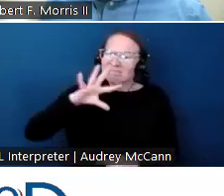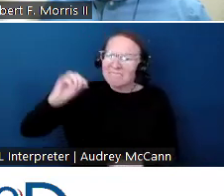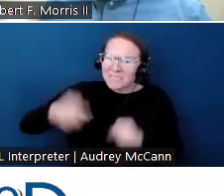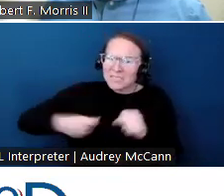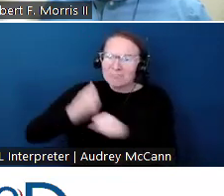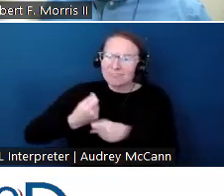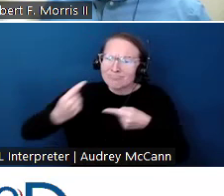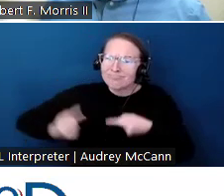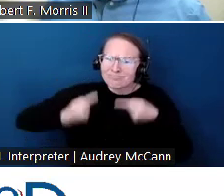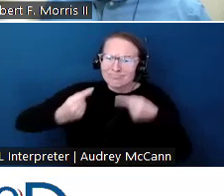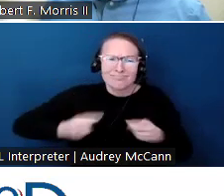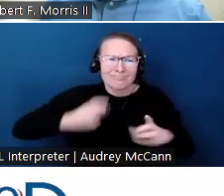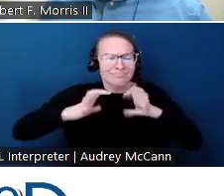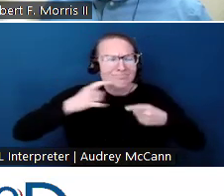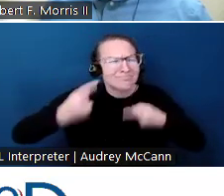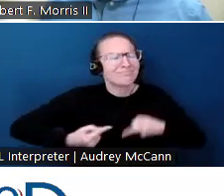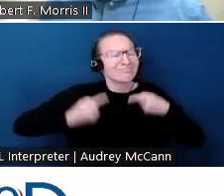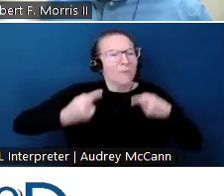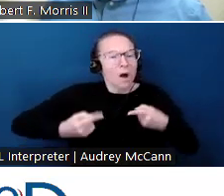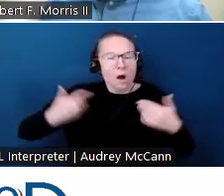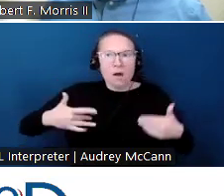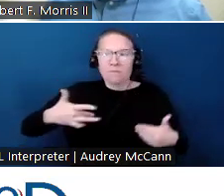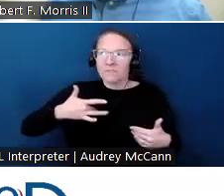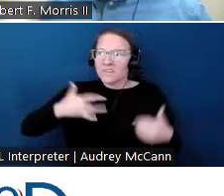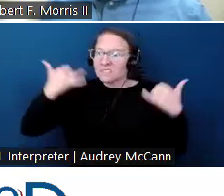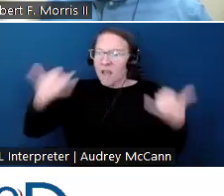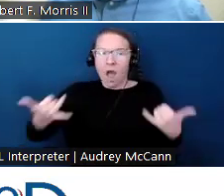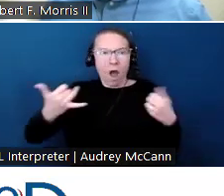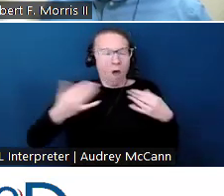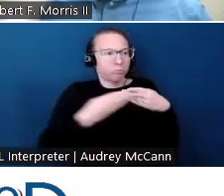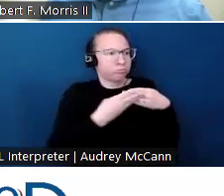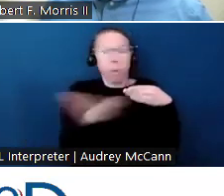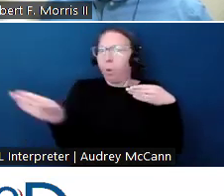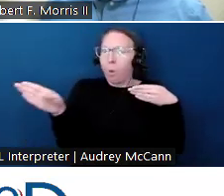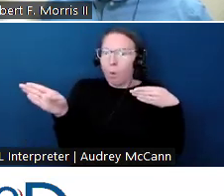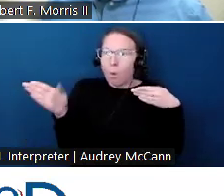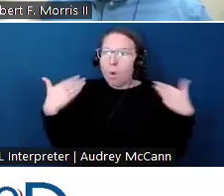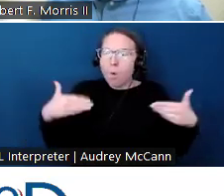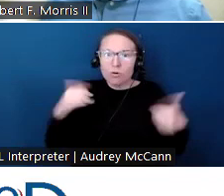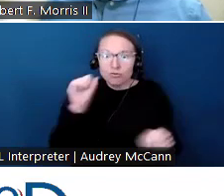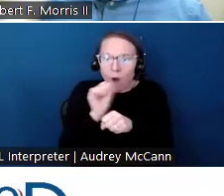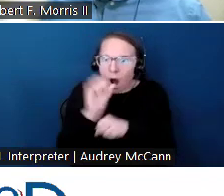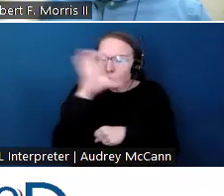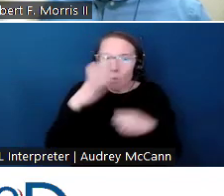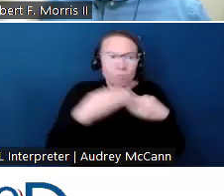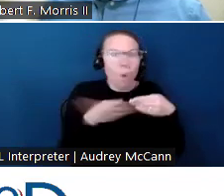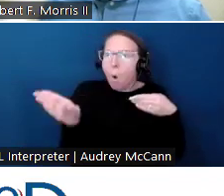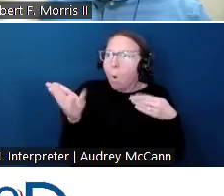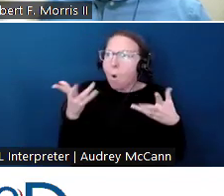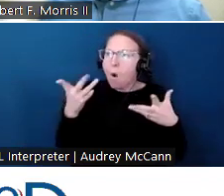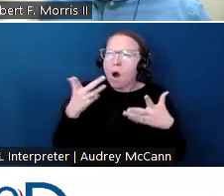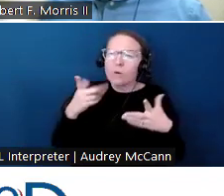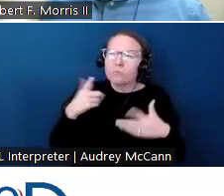people the way that he had, and really opened up a lot of doors for that job search for him. And so just the power